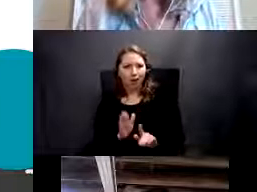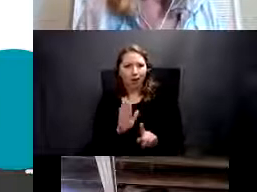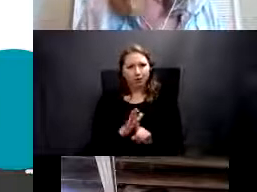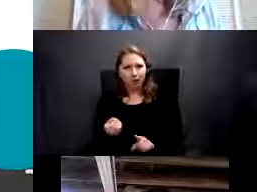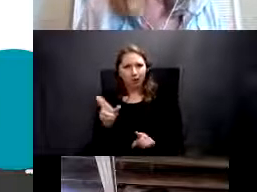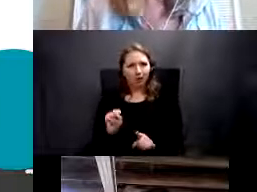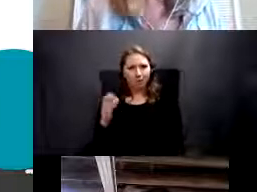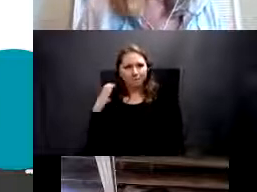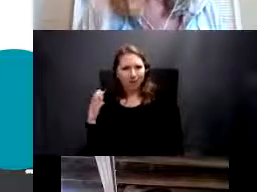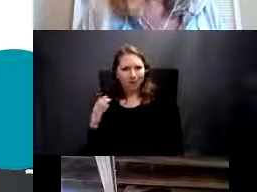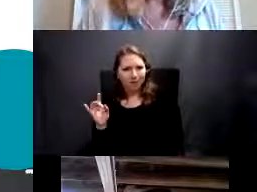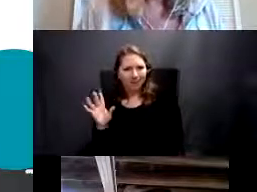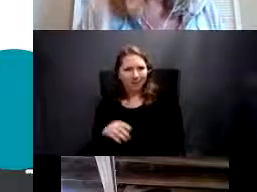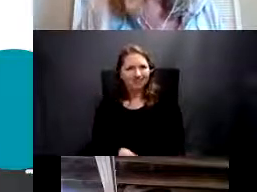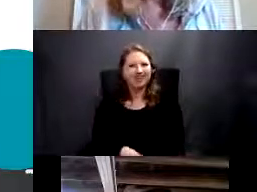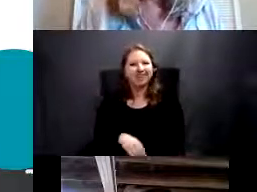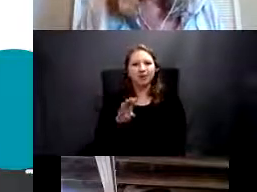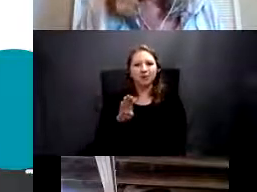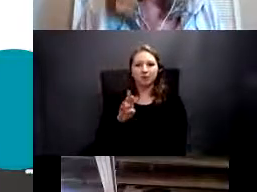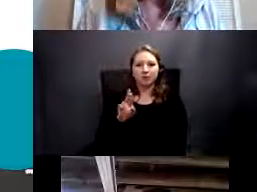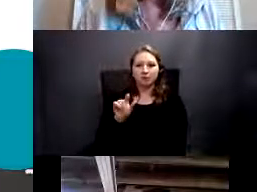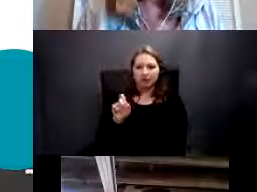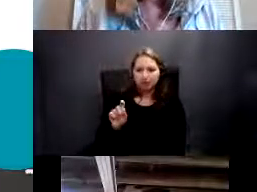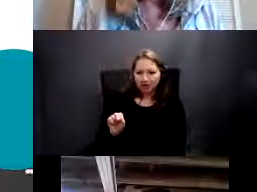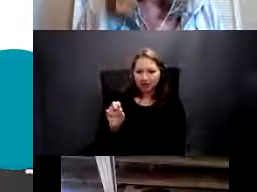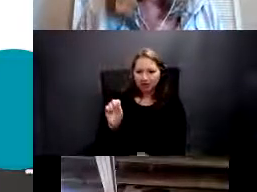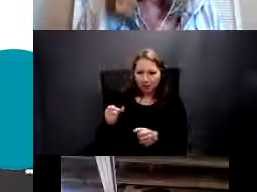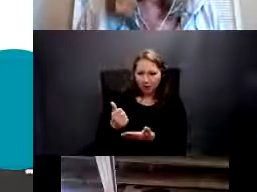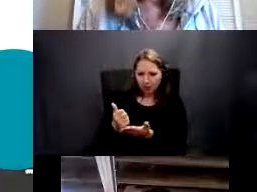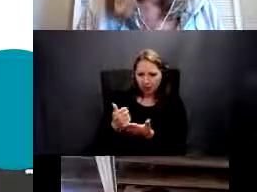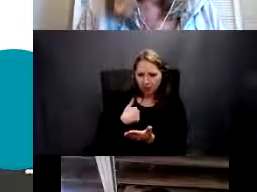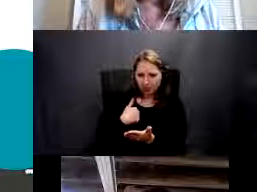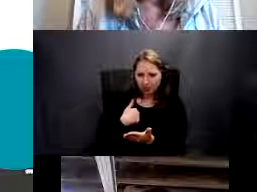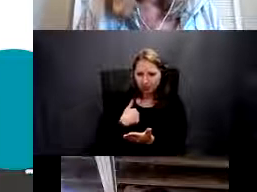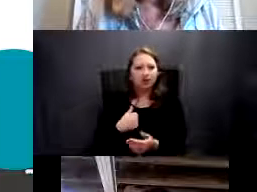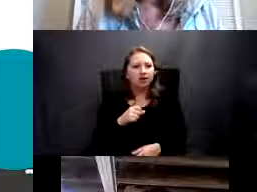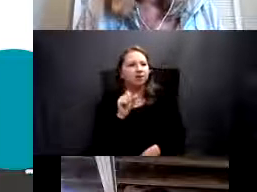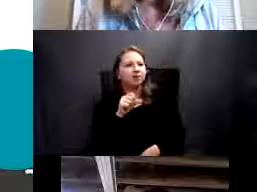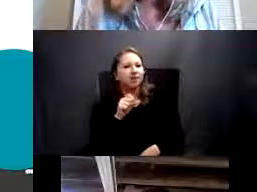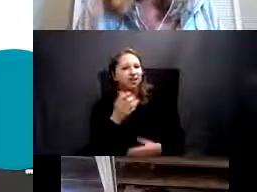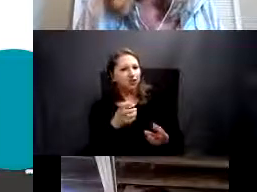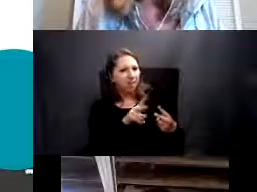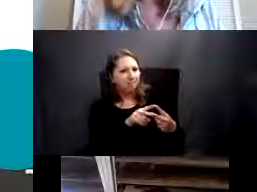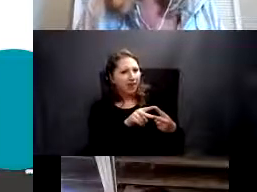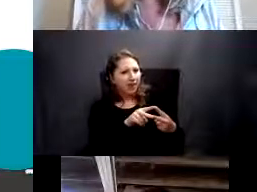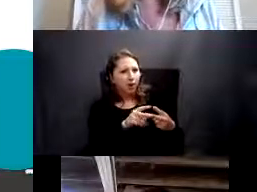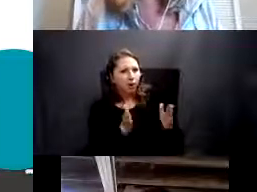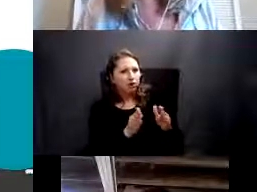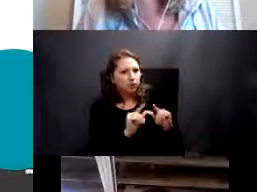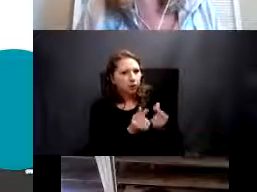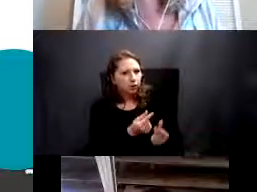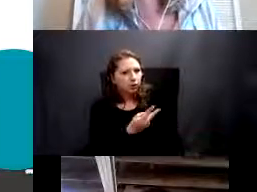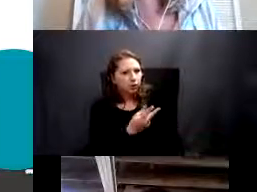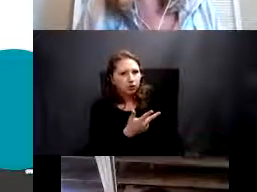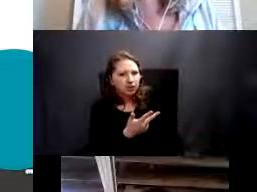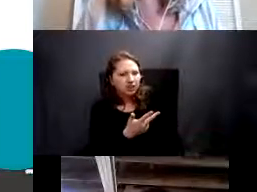here? Yes, and how, do you want it in pairs or small groups? Why don't we say